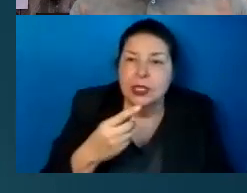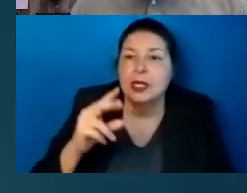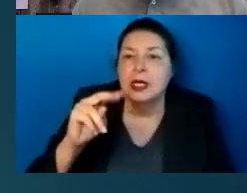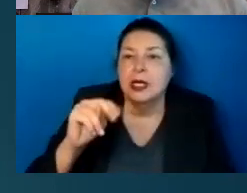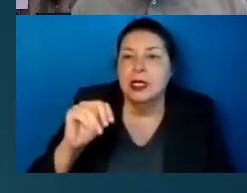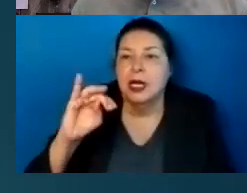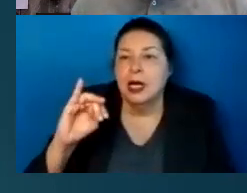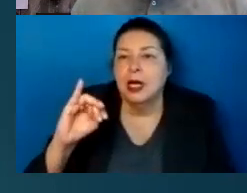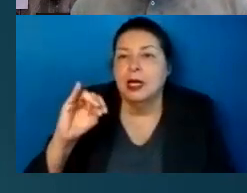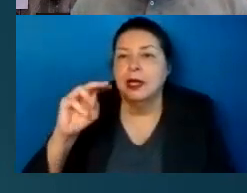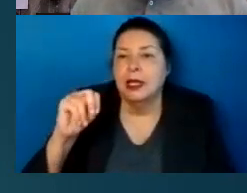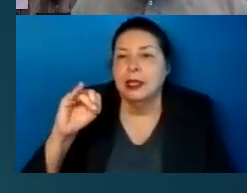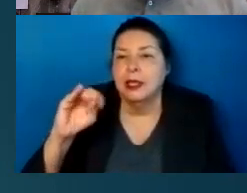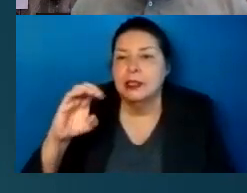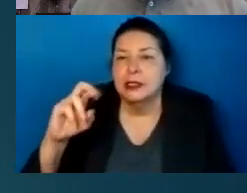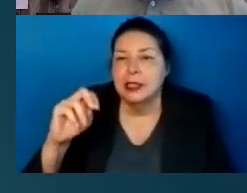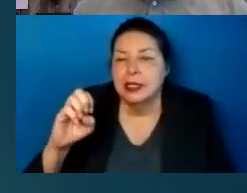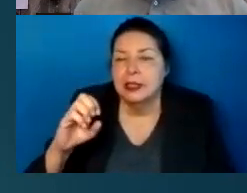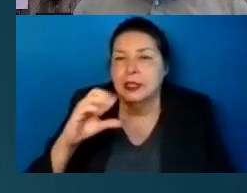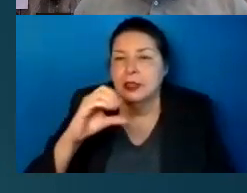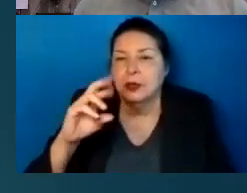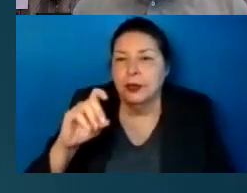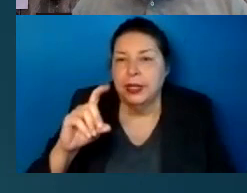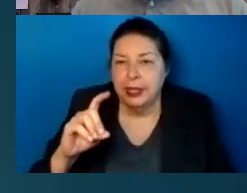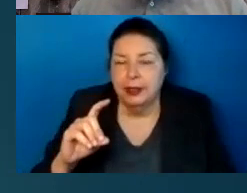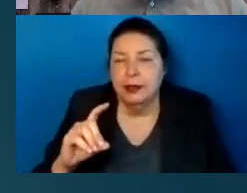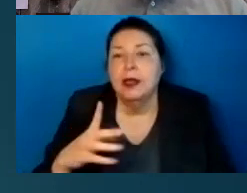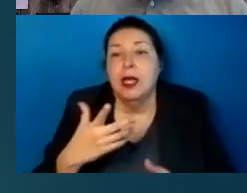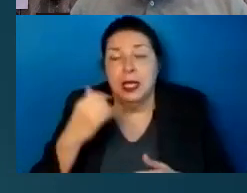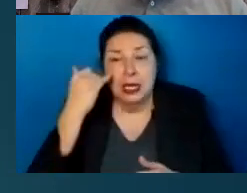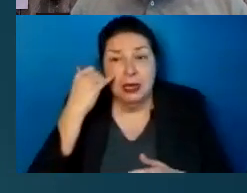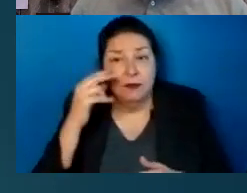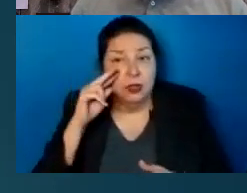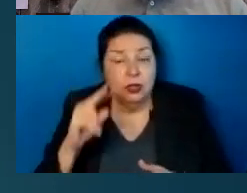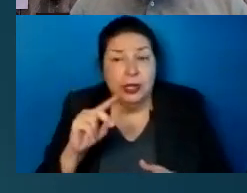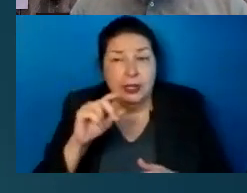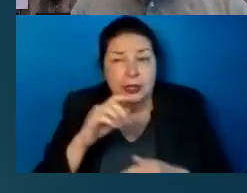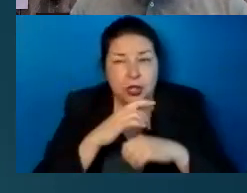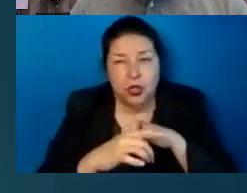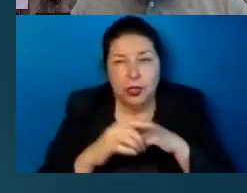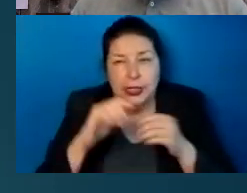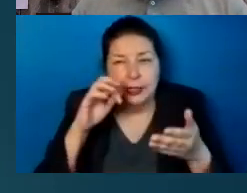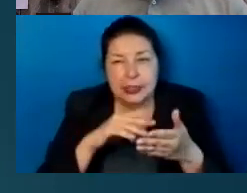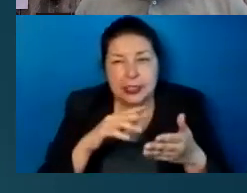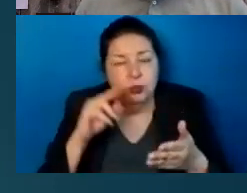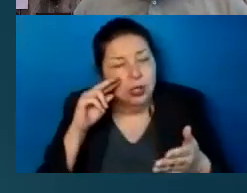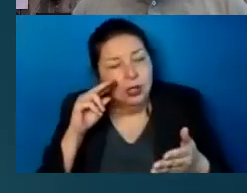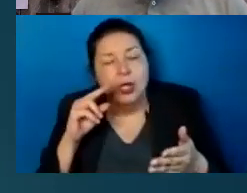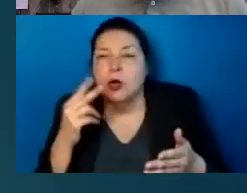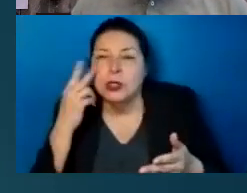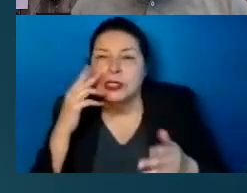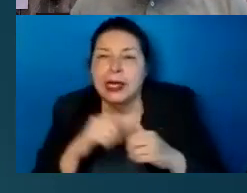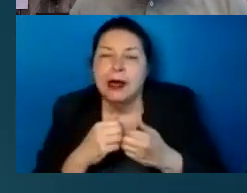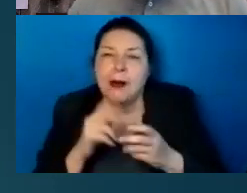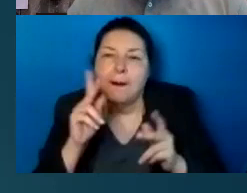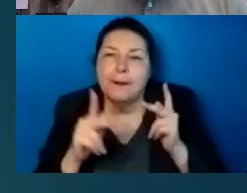And if you remember back from our early studies, we took a look at how people looked at the creeds, and you